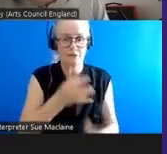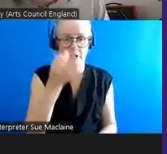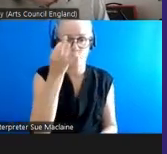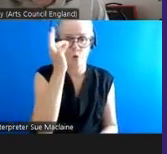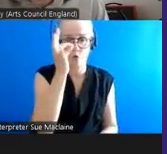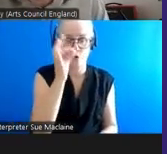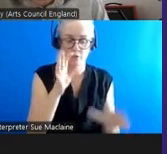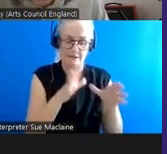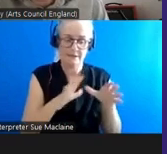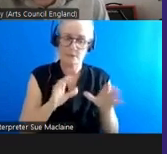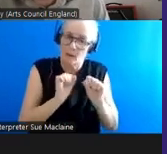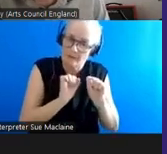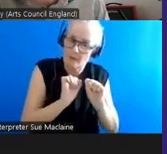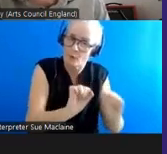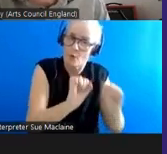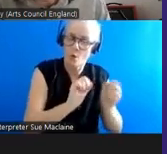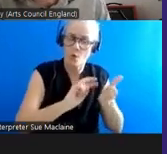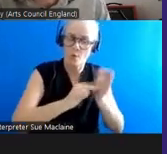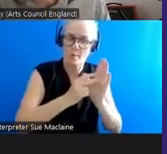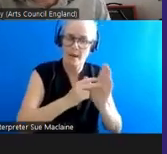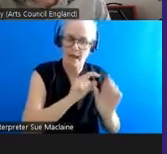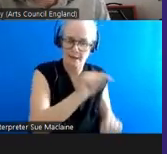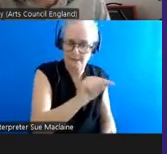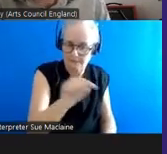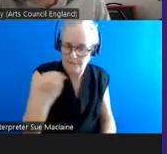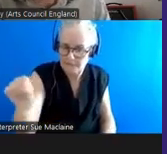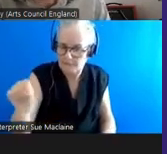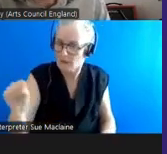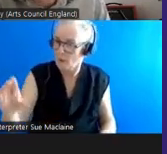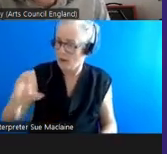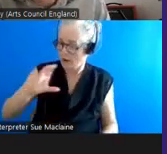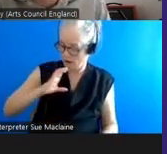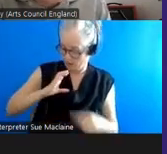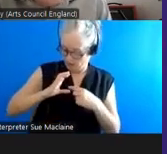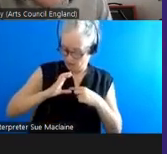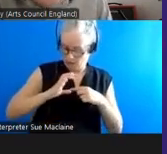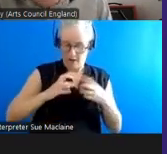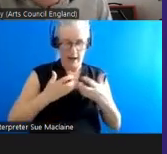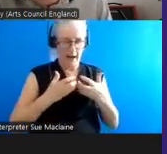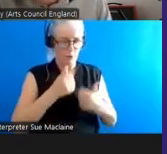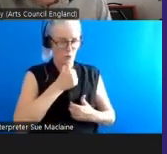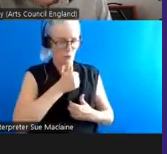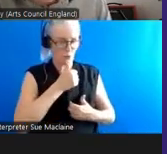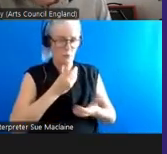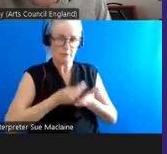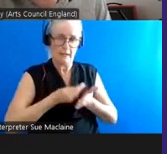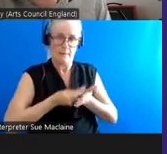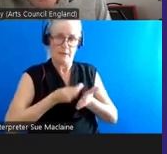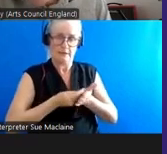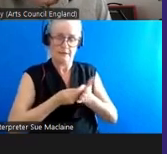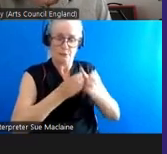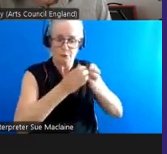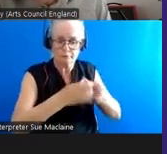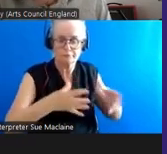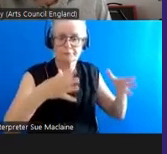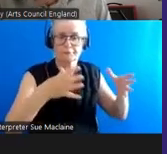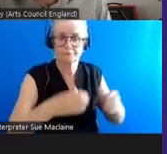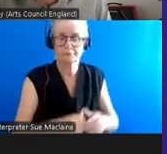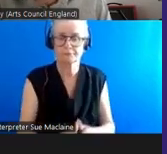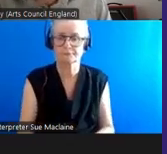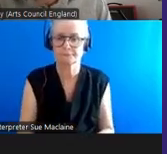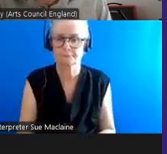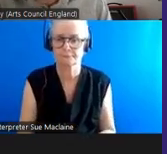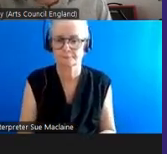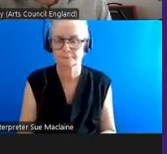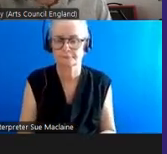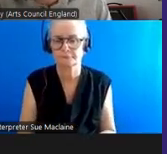how they want to use that money in their regions to grow the sector. There's also a couple of other things of note